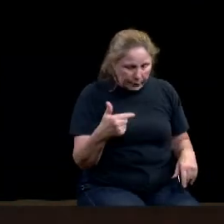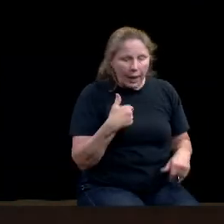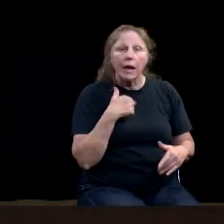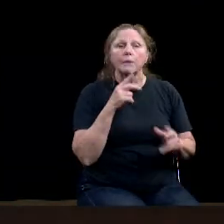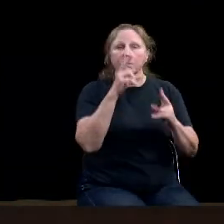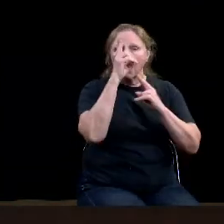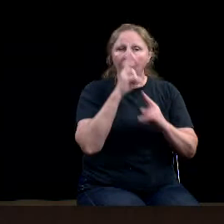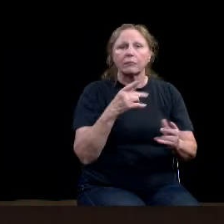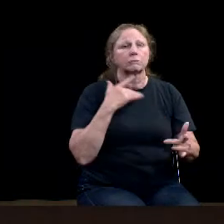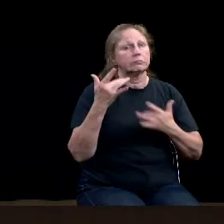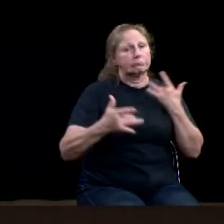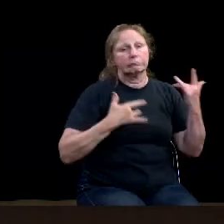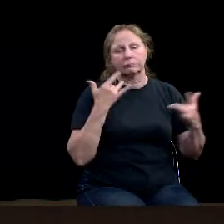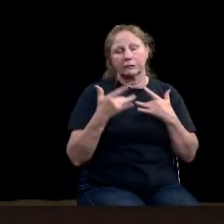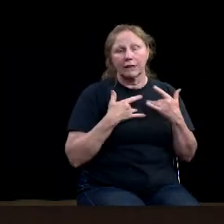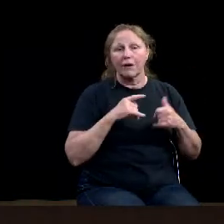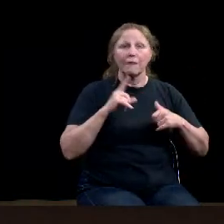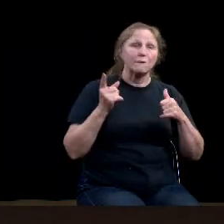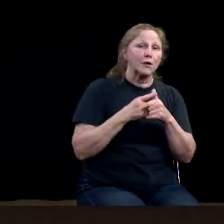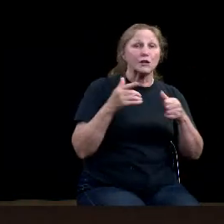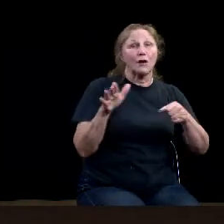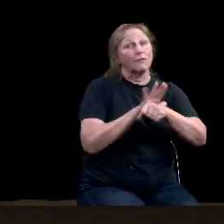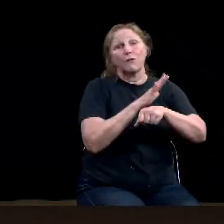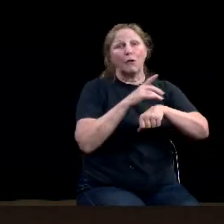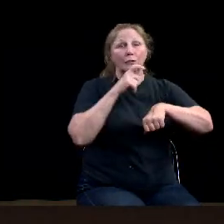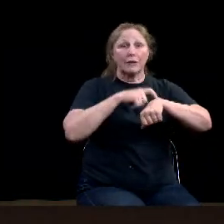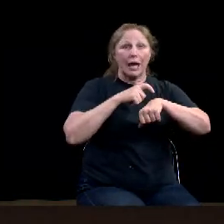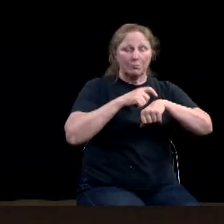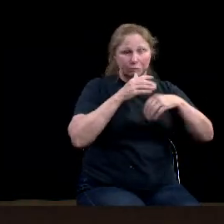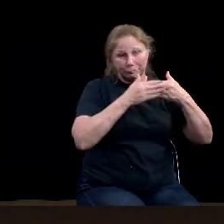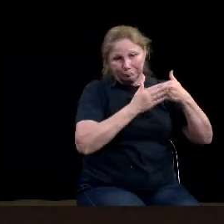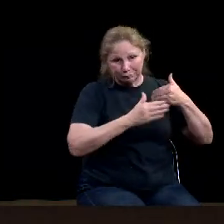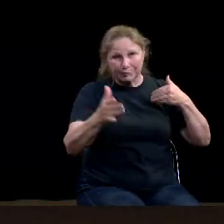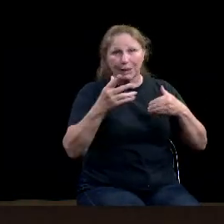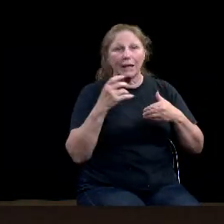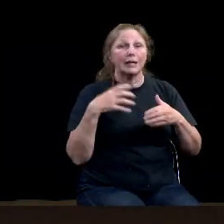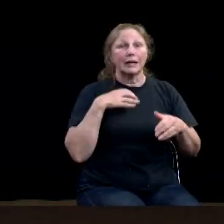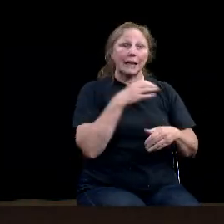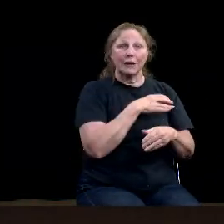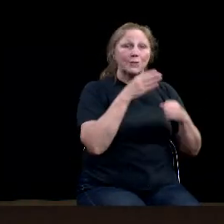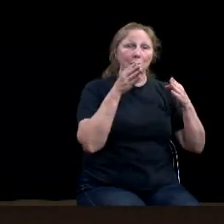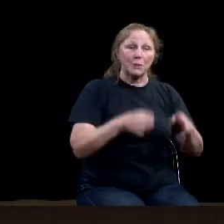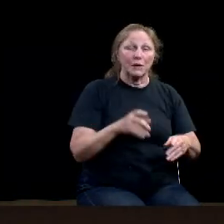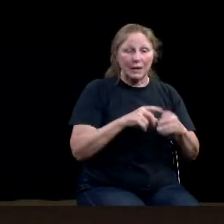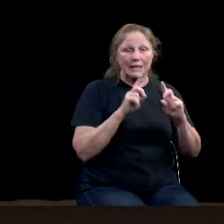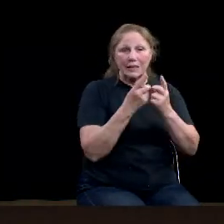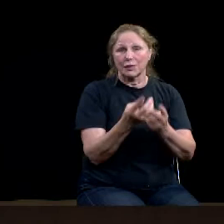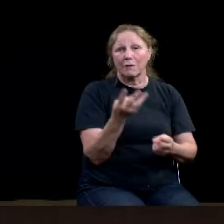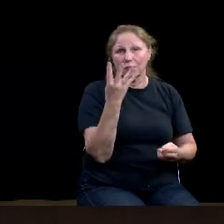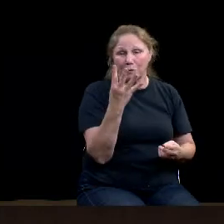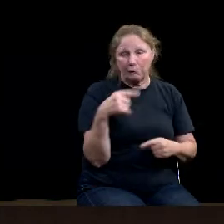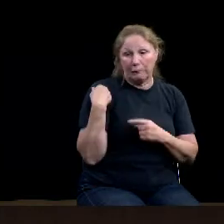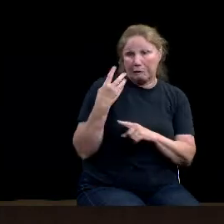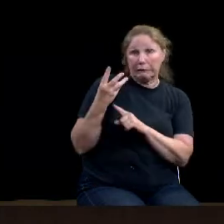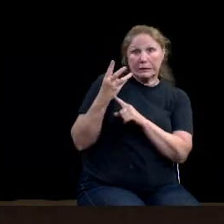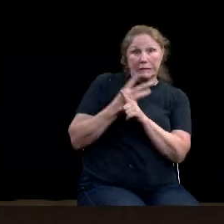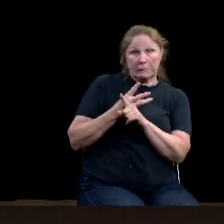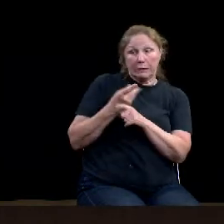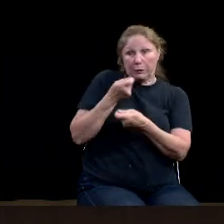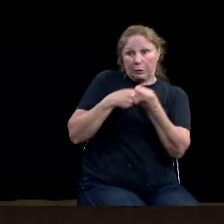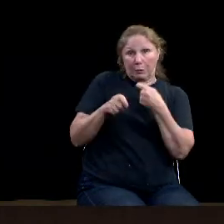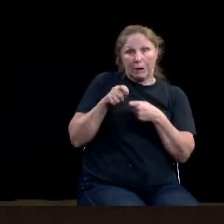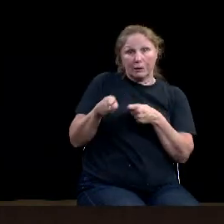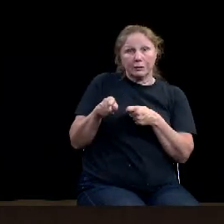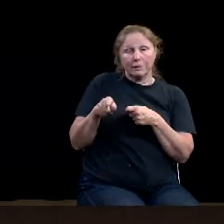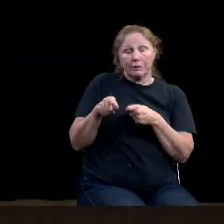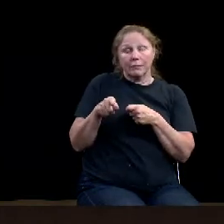last 6 months have been probably the wildest ride of my life to date. Nothing like addressing Snowvid and COVID